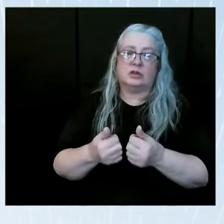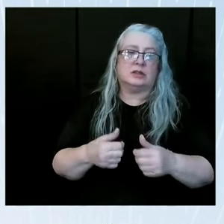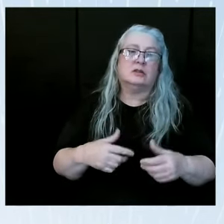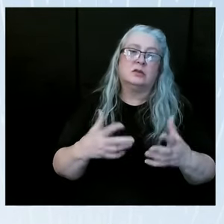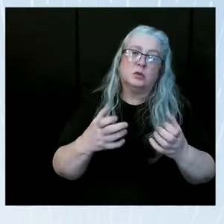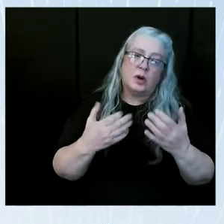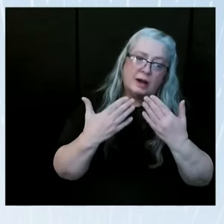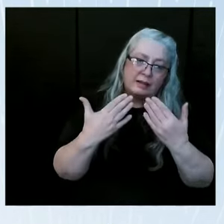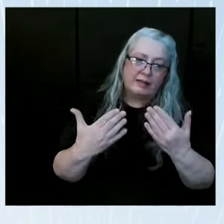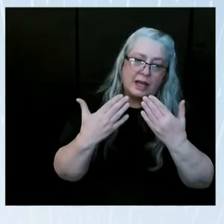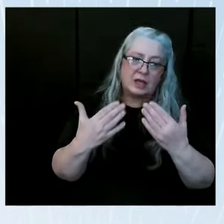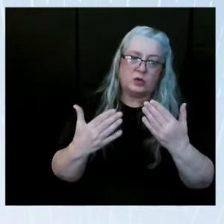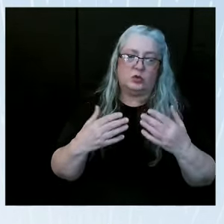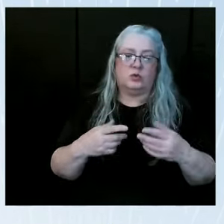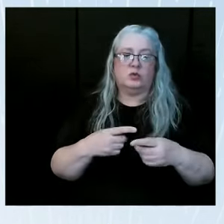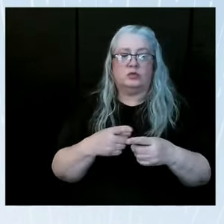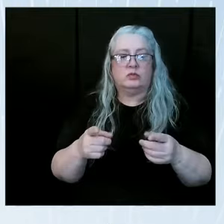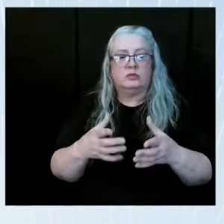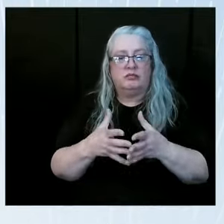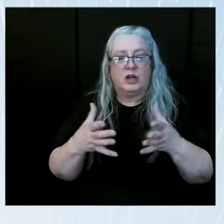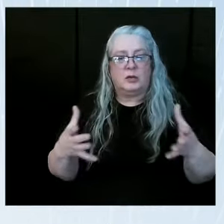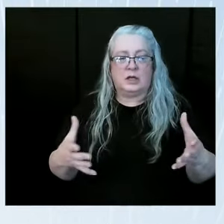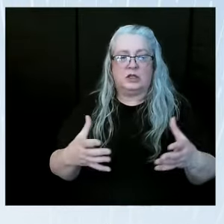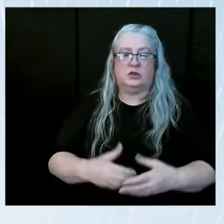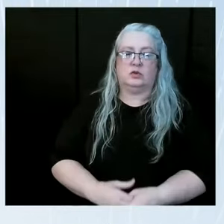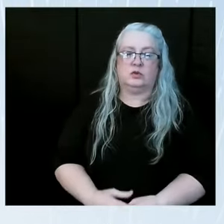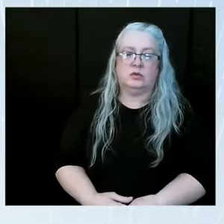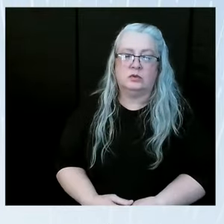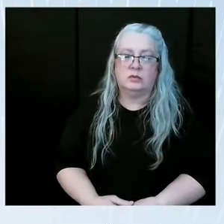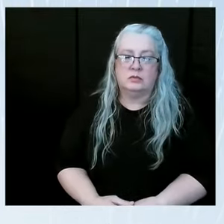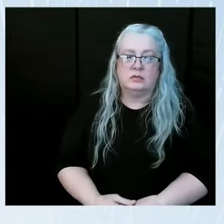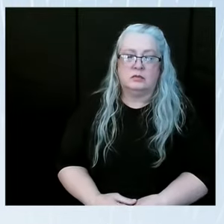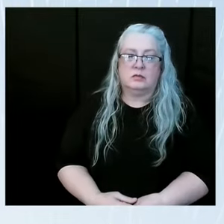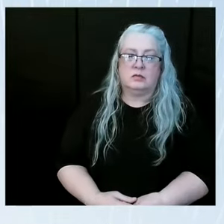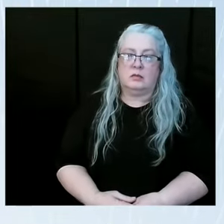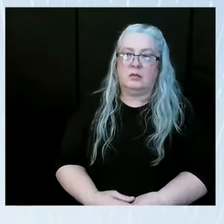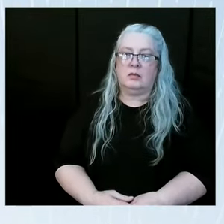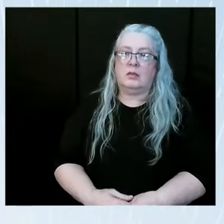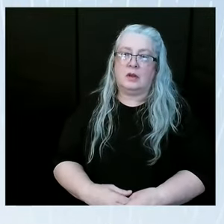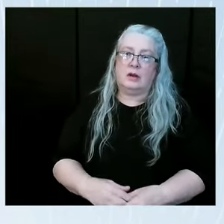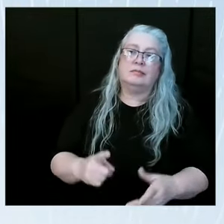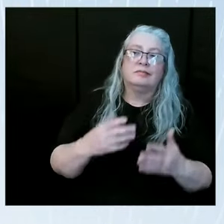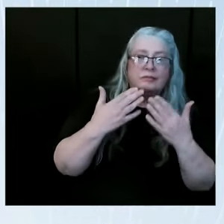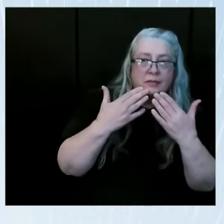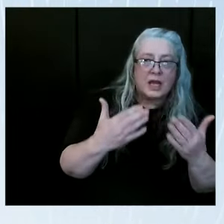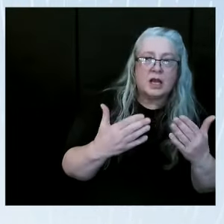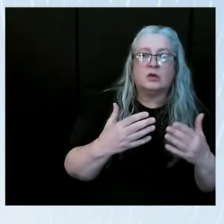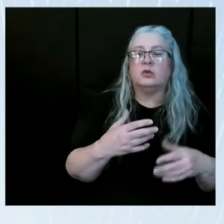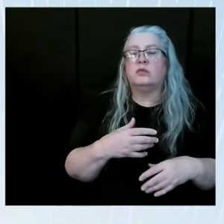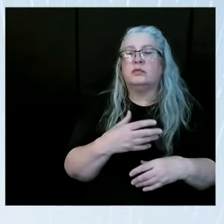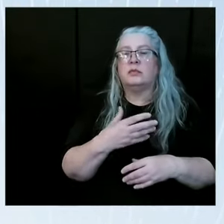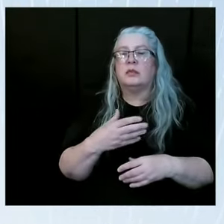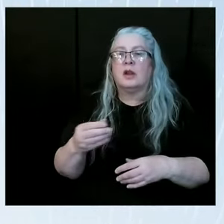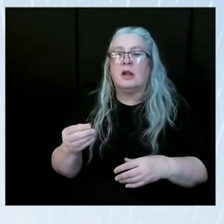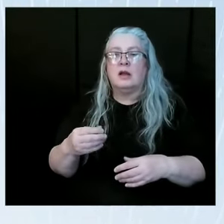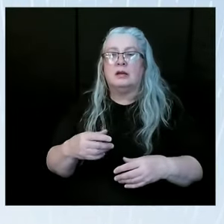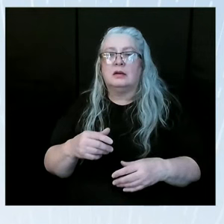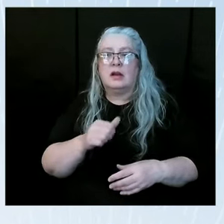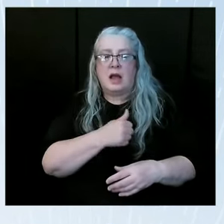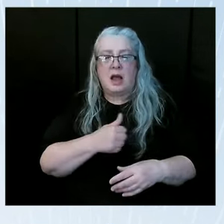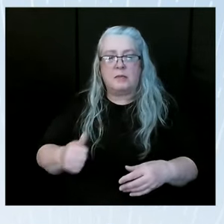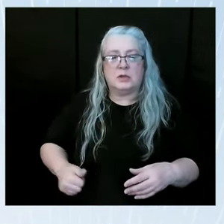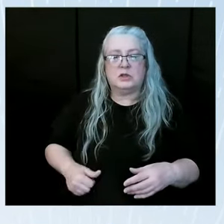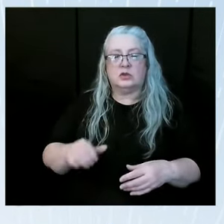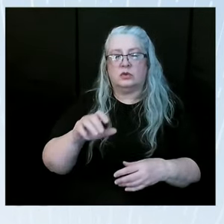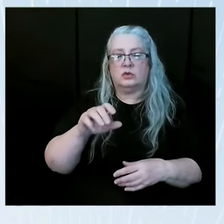we were just talking before coming to this meeting, Ambassador Dyer was reminding me that she began as a prosecutor, it's hard to